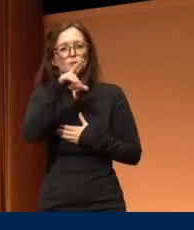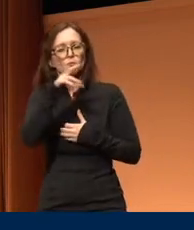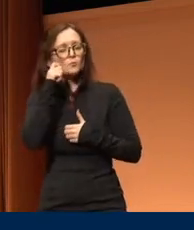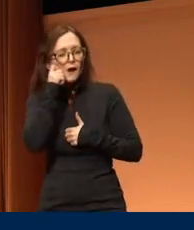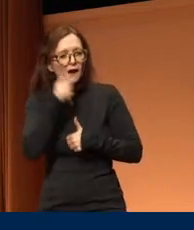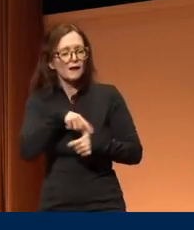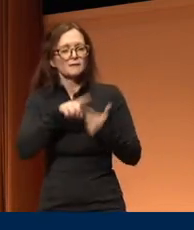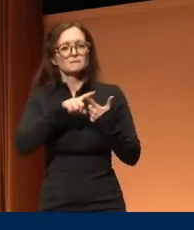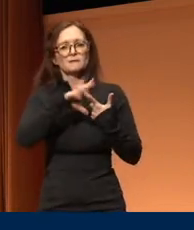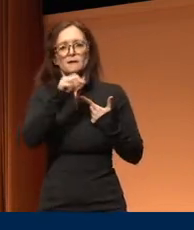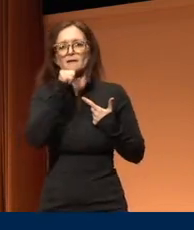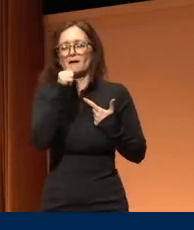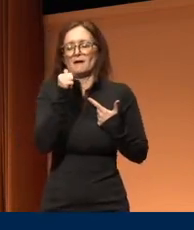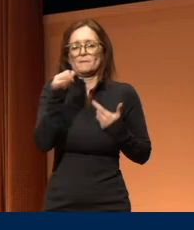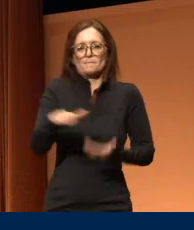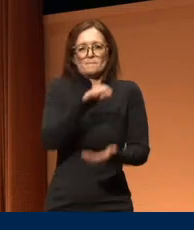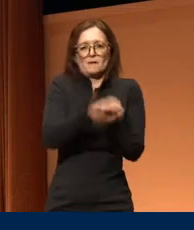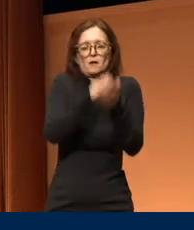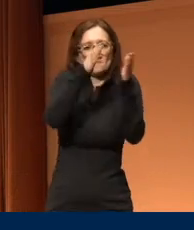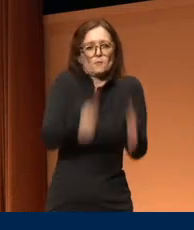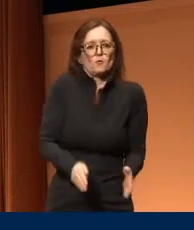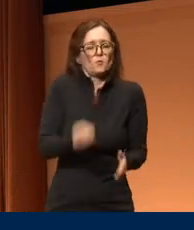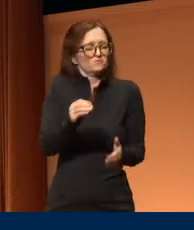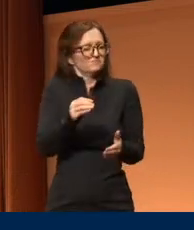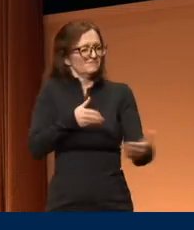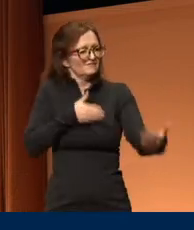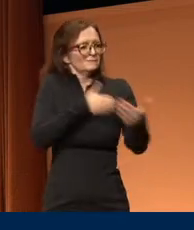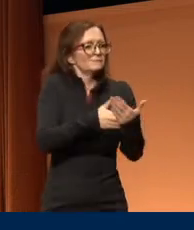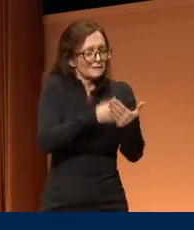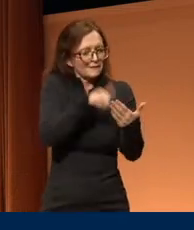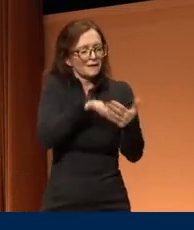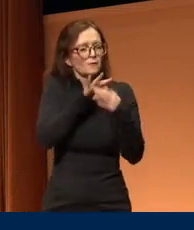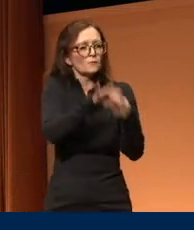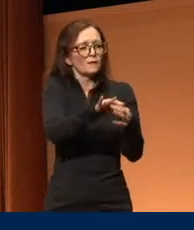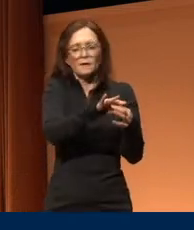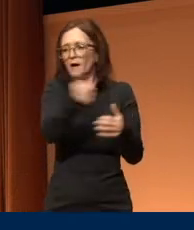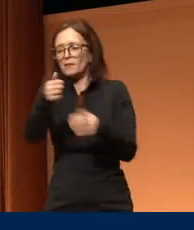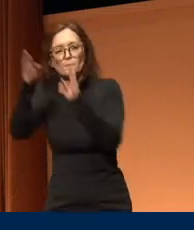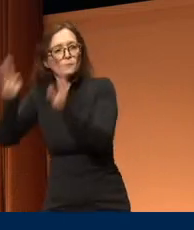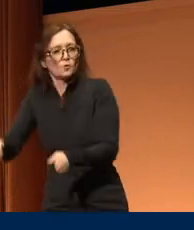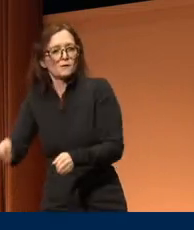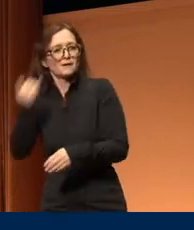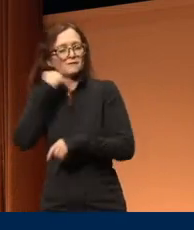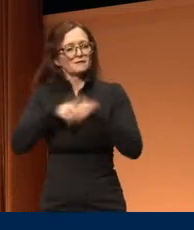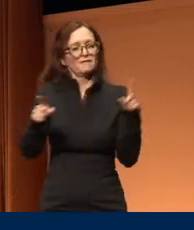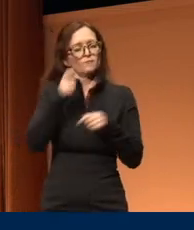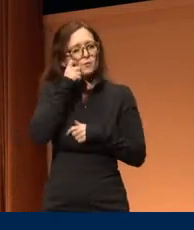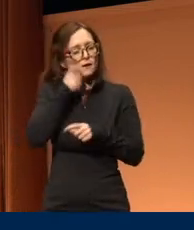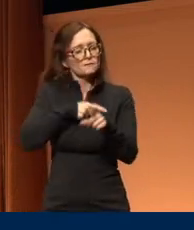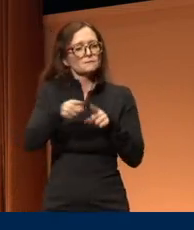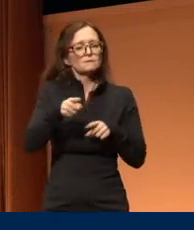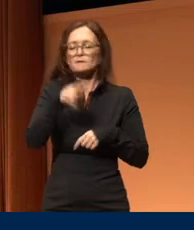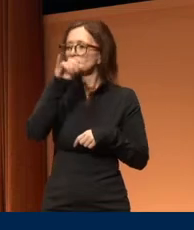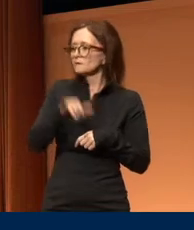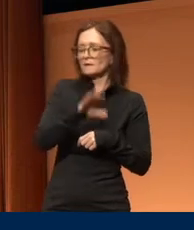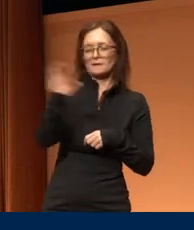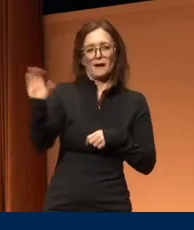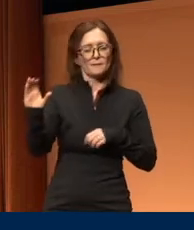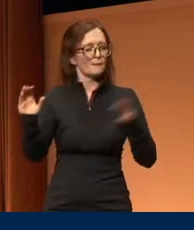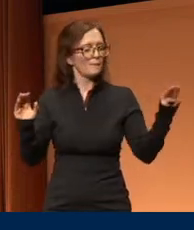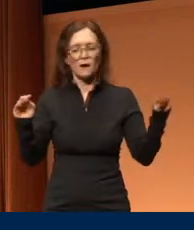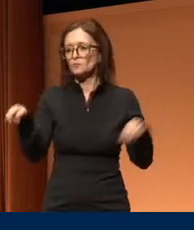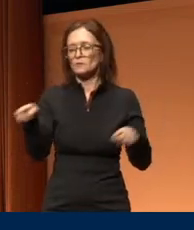as a reason not to marry someone or to disapprove of a relative marrying someone else. The Capulets and